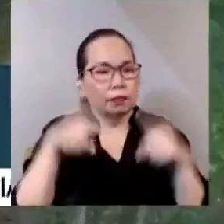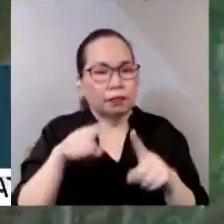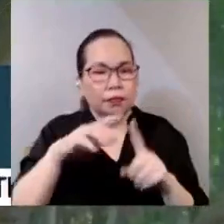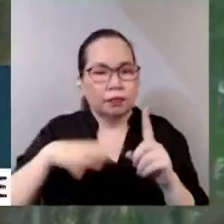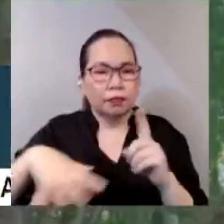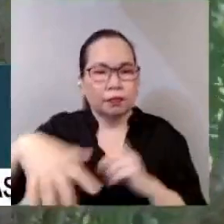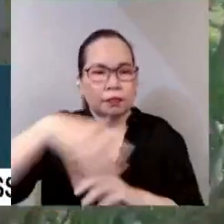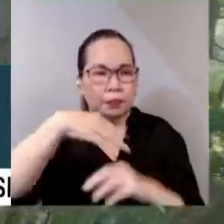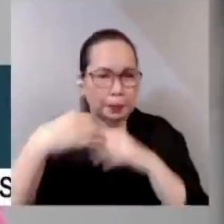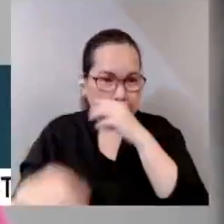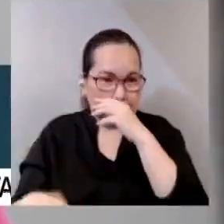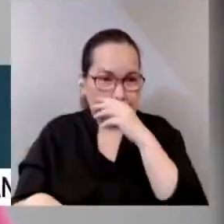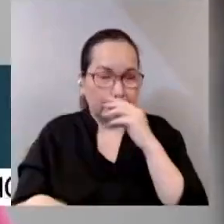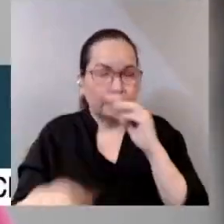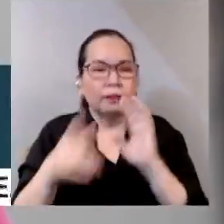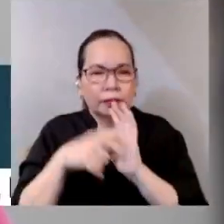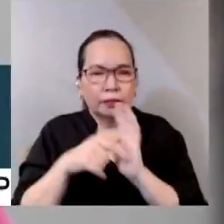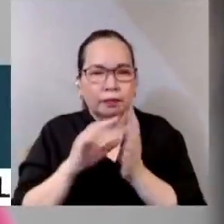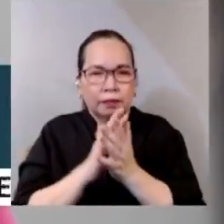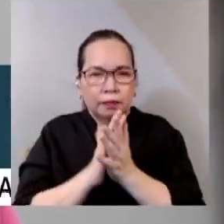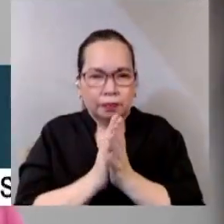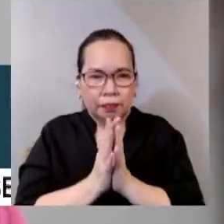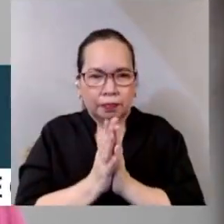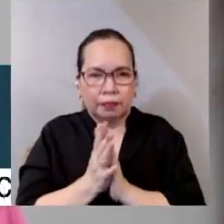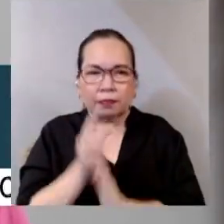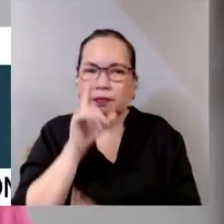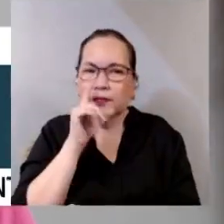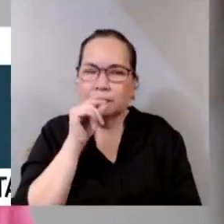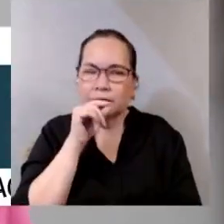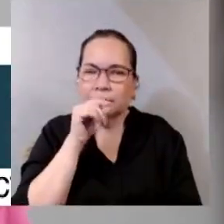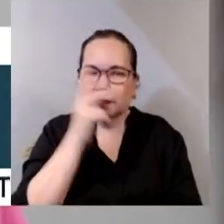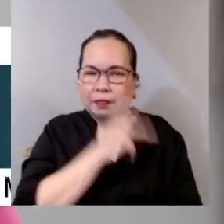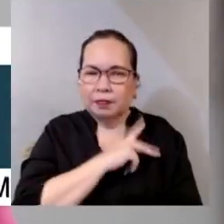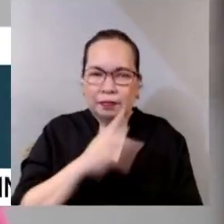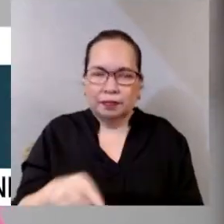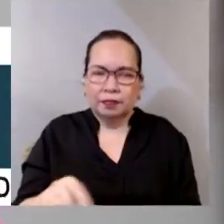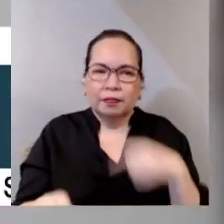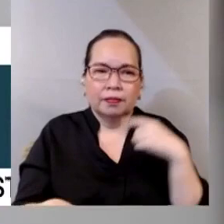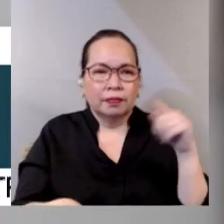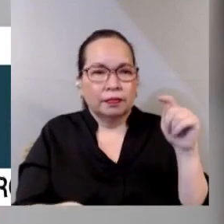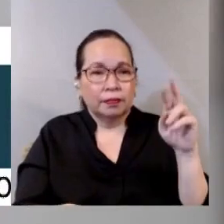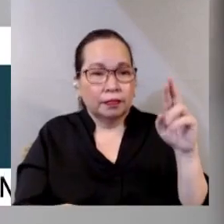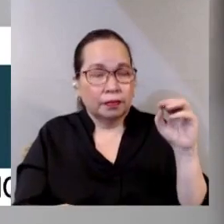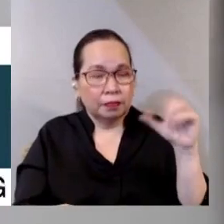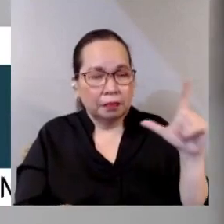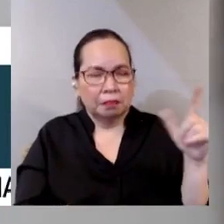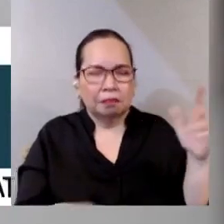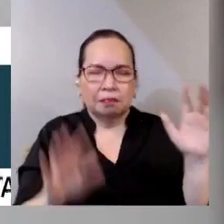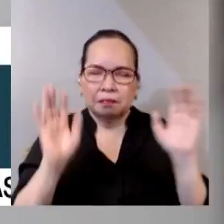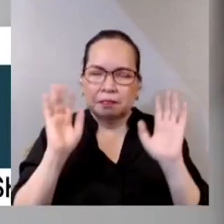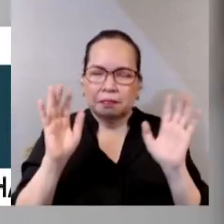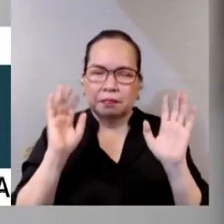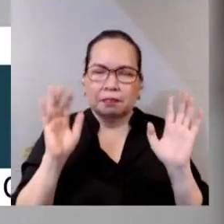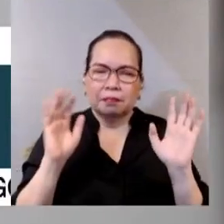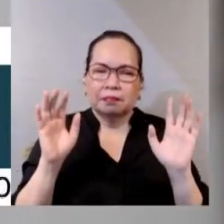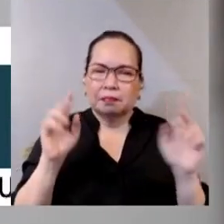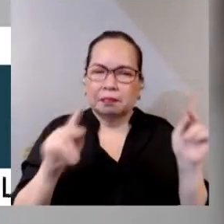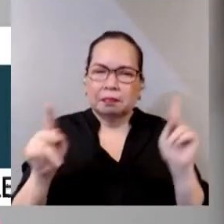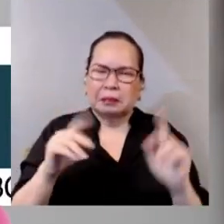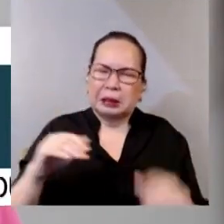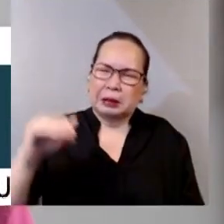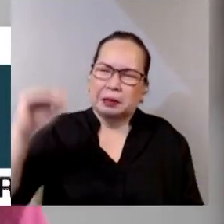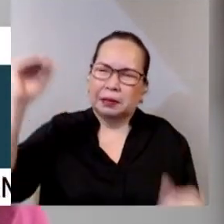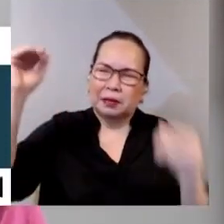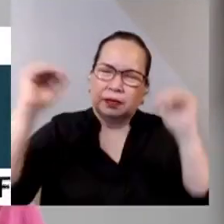Bird King. Trolls are kind of fantastical beings, larger than life, and yes,